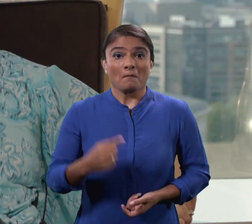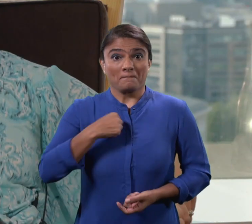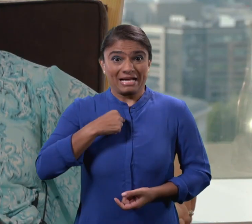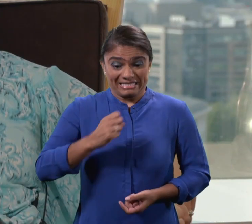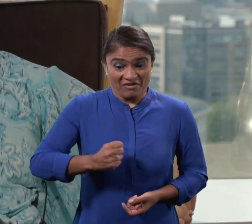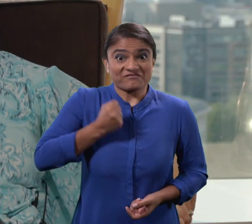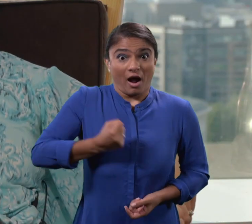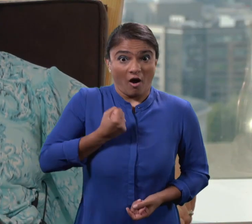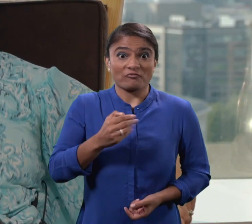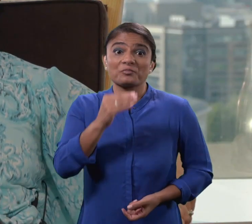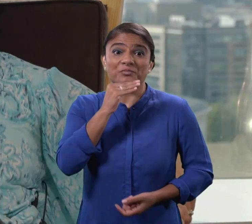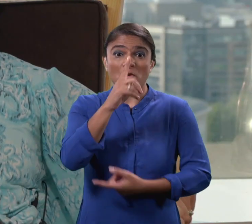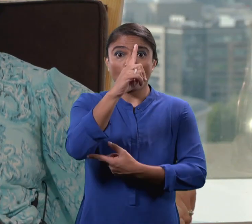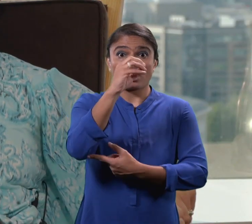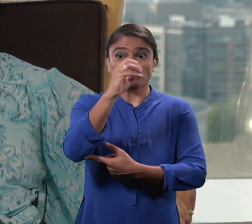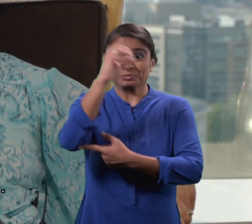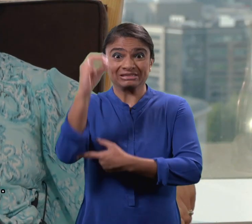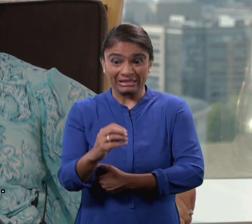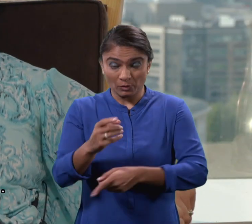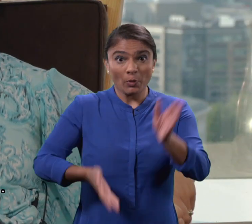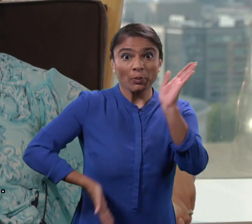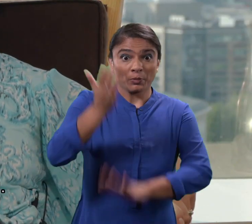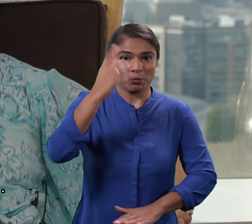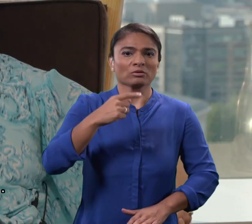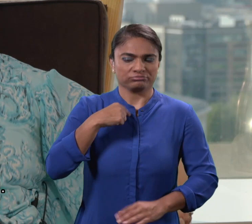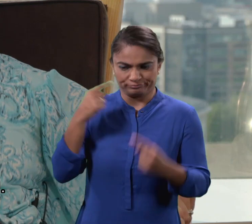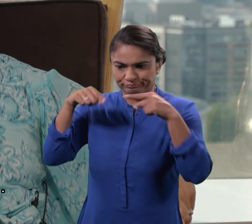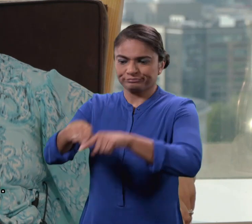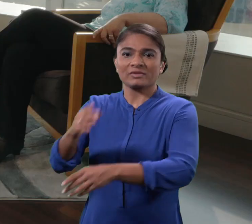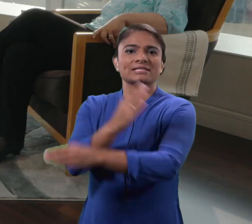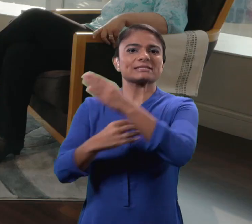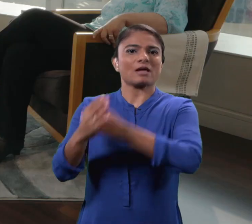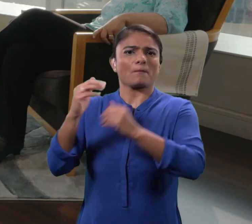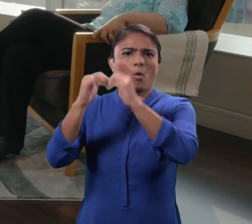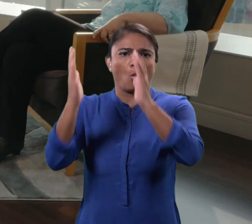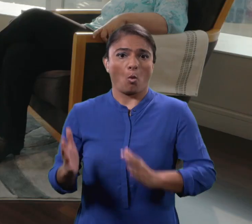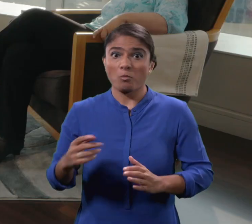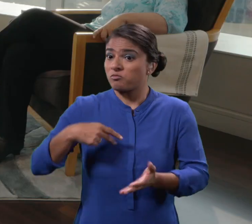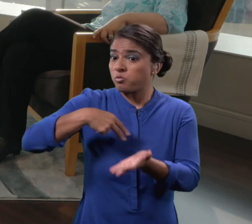I survived that, the chances were 100% that I would end up in a home for disabled. I won't be